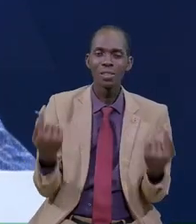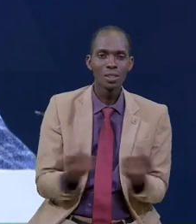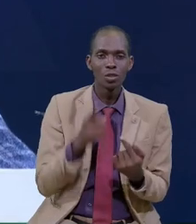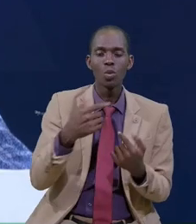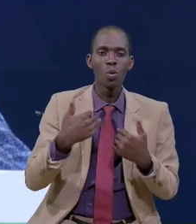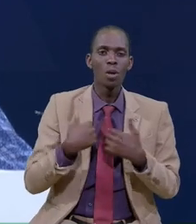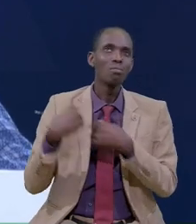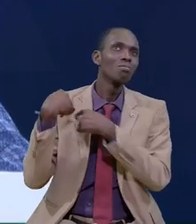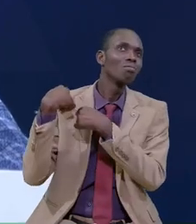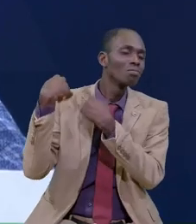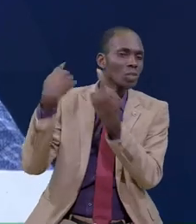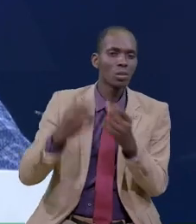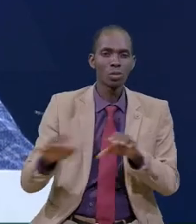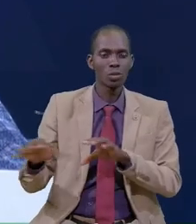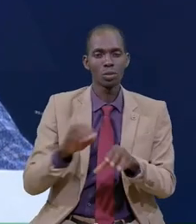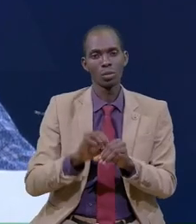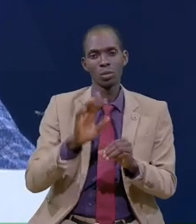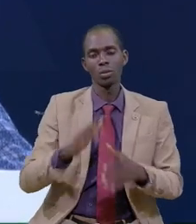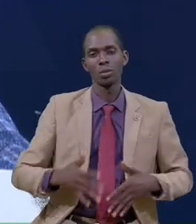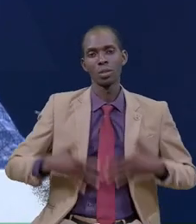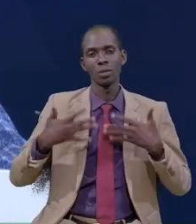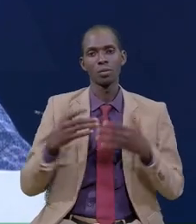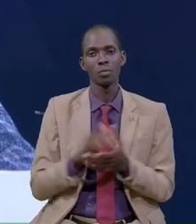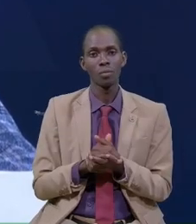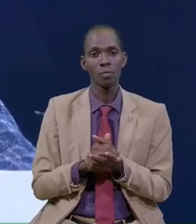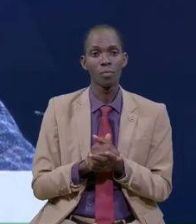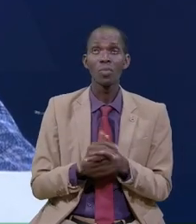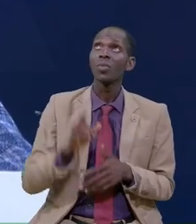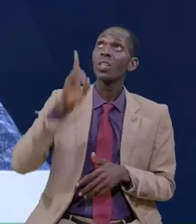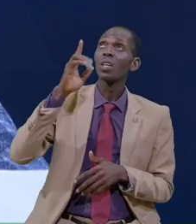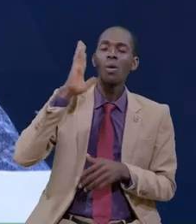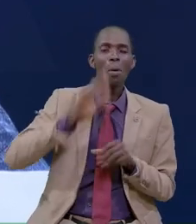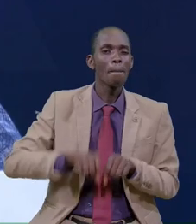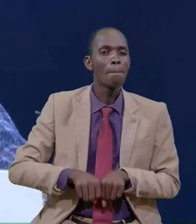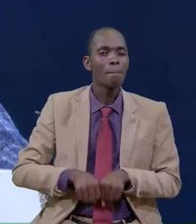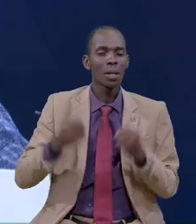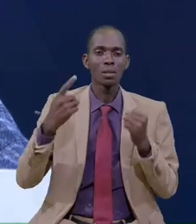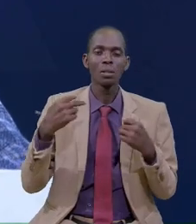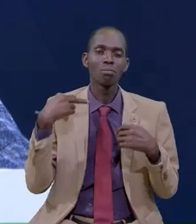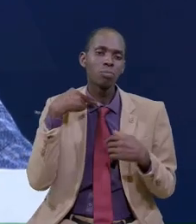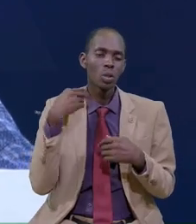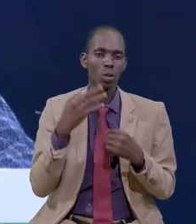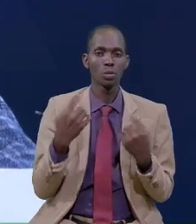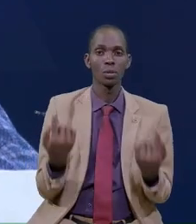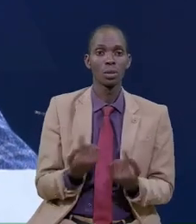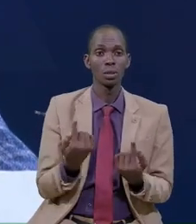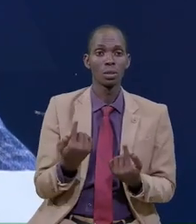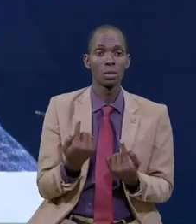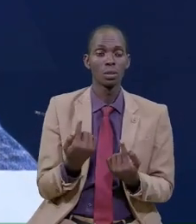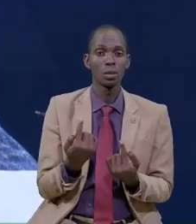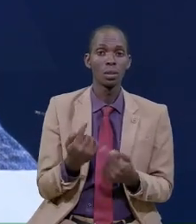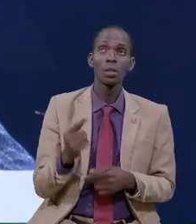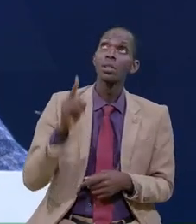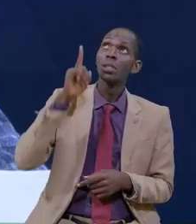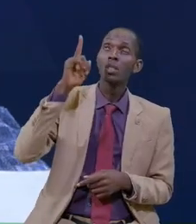Qu'il pardonne tous les péchés que tu as jamais commis dans ta vie. He'll break the yoke of sin. Il va briser le joug du péché.